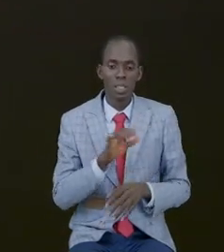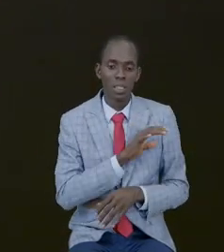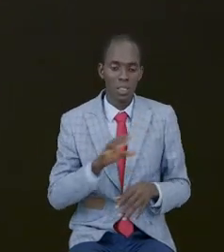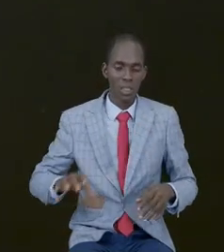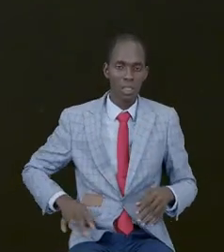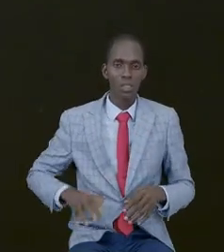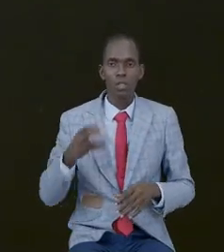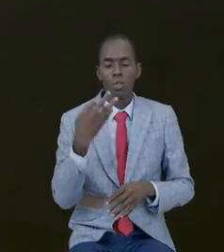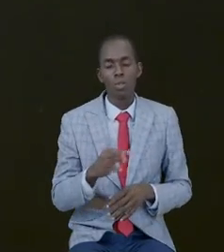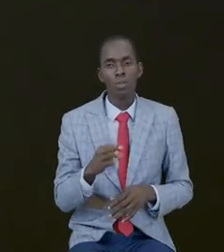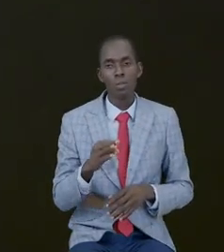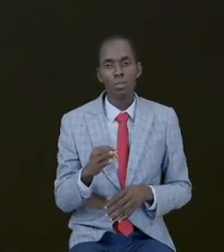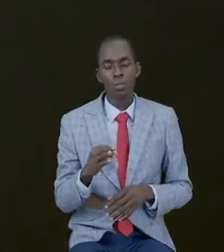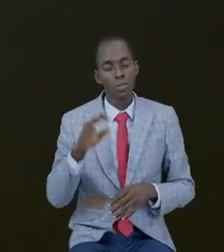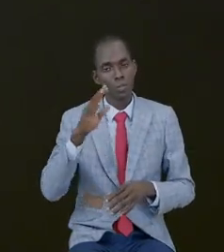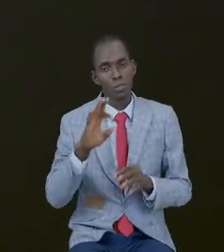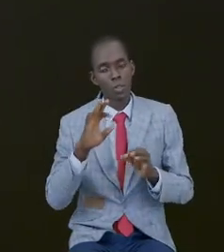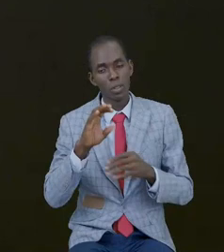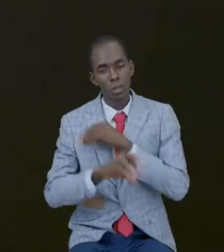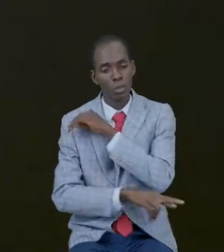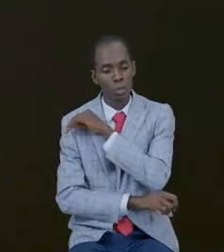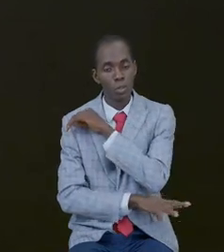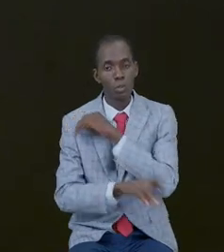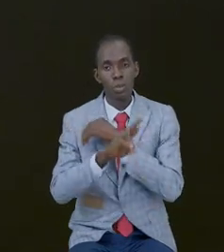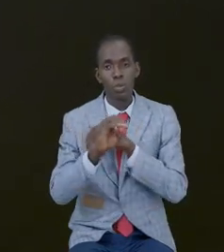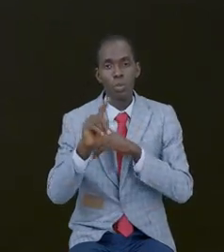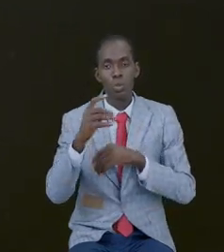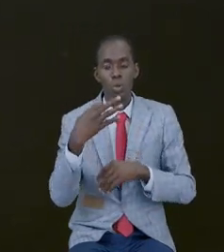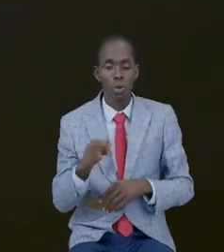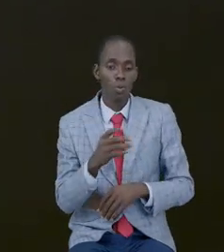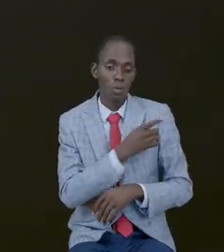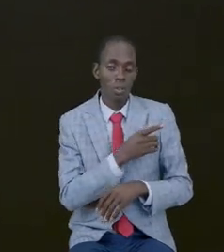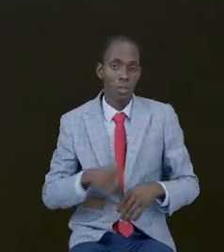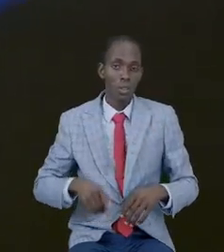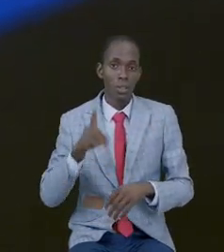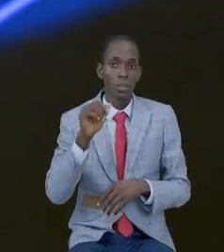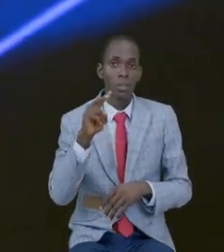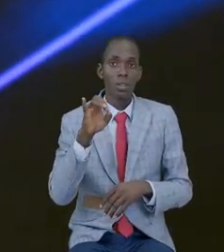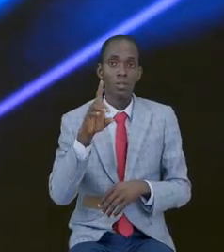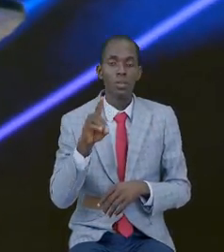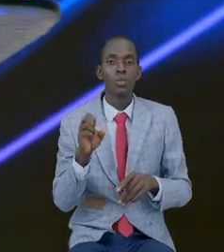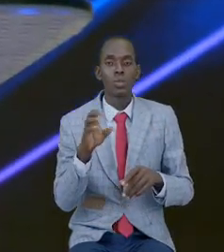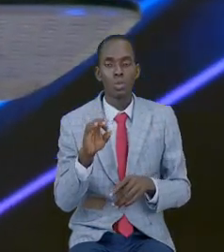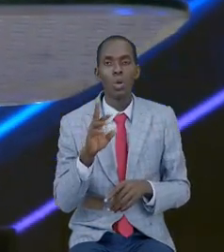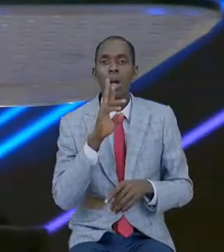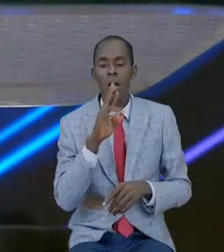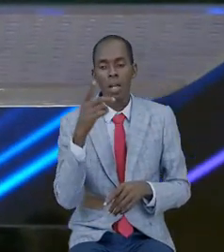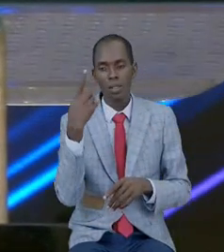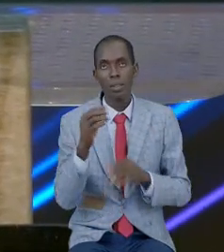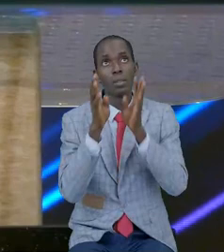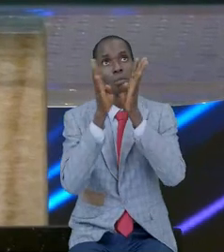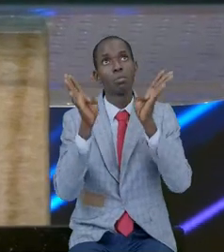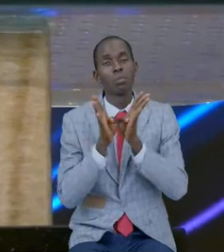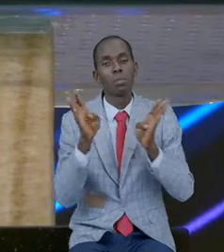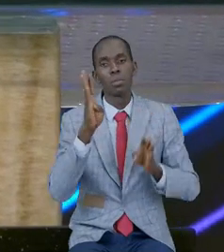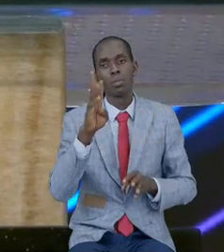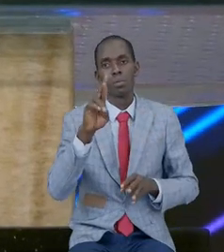roots be holy so are the branches look at second first test unions chapter